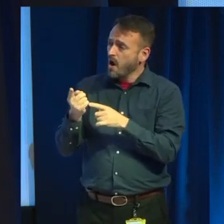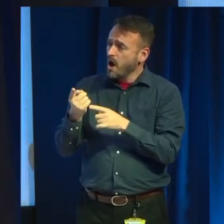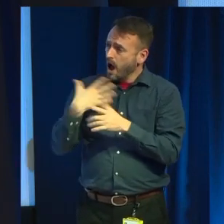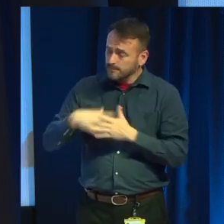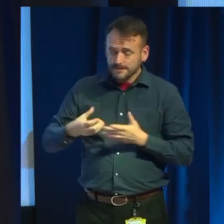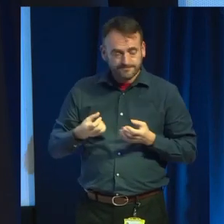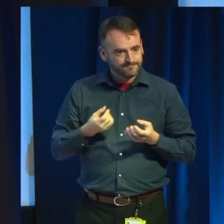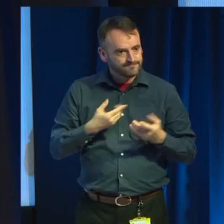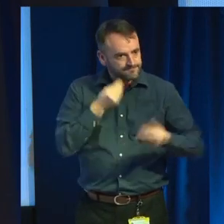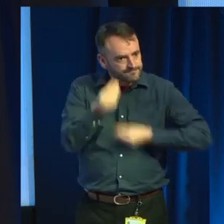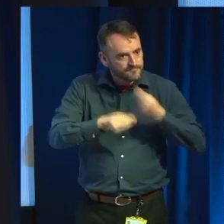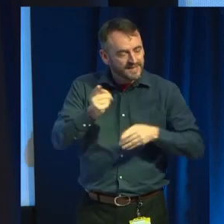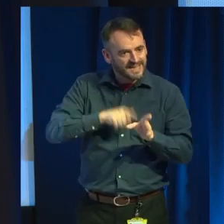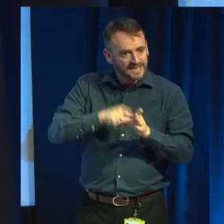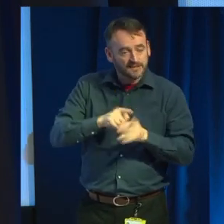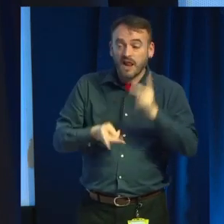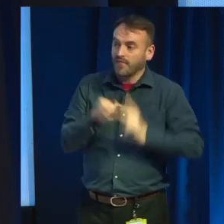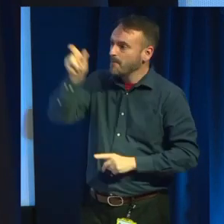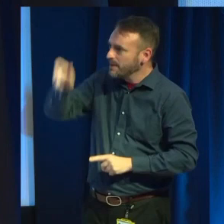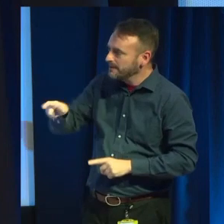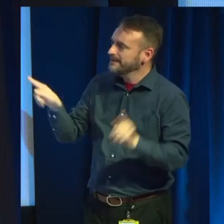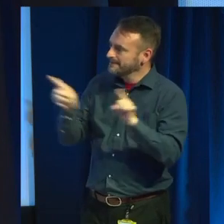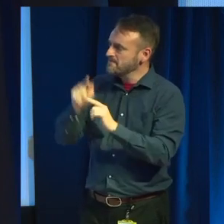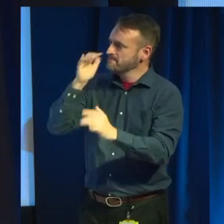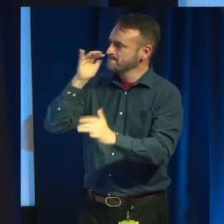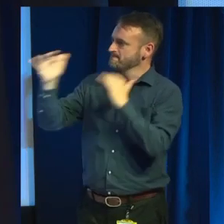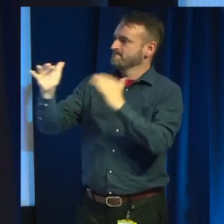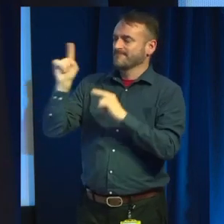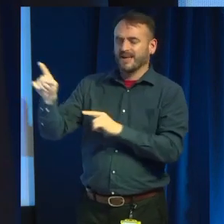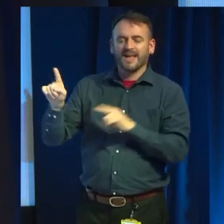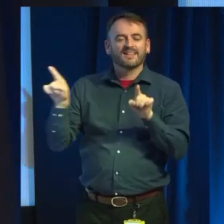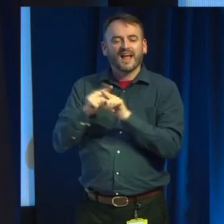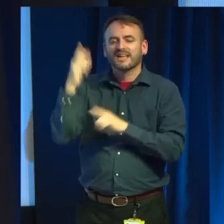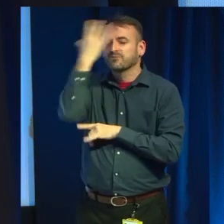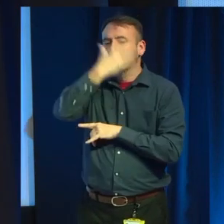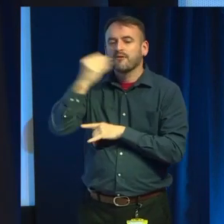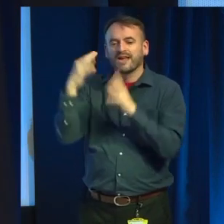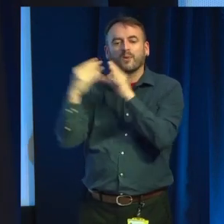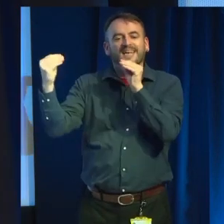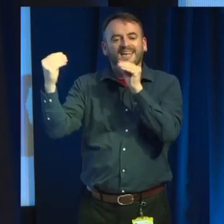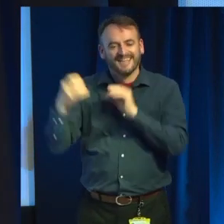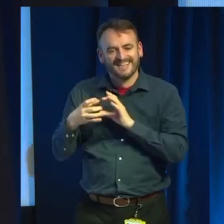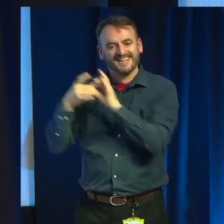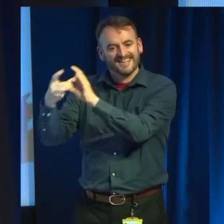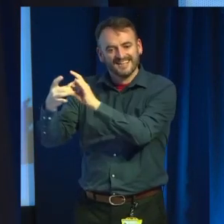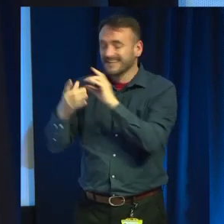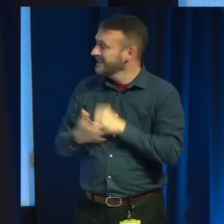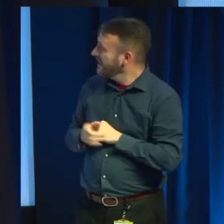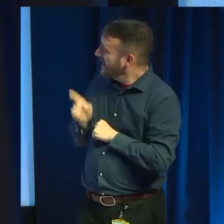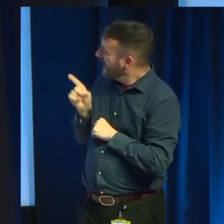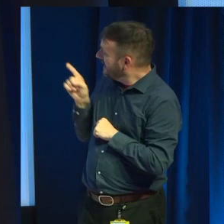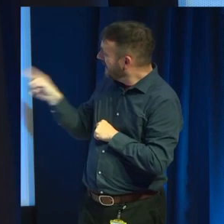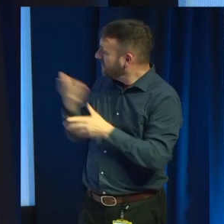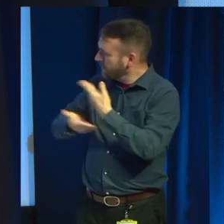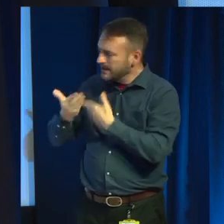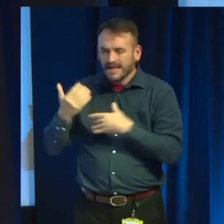just to hear it from somebody else. It was like a kindred spirit, And one of the things he was talking about was game genres and the fact